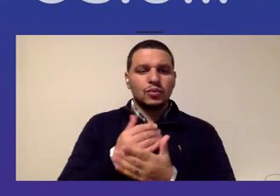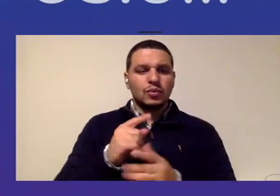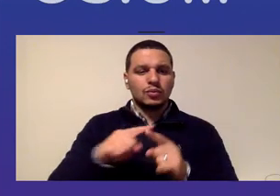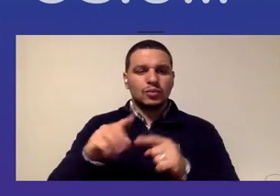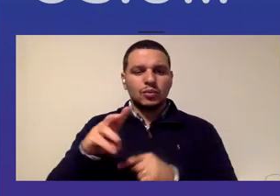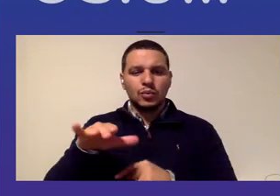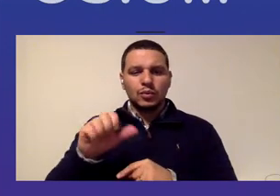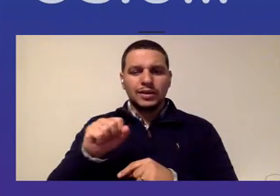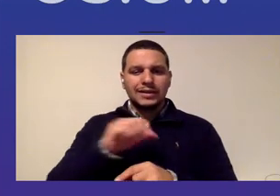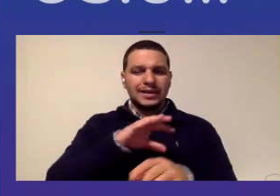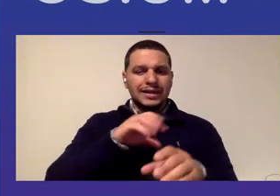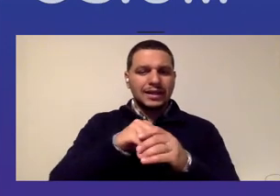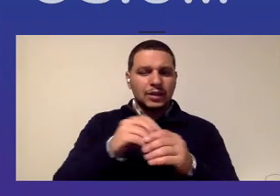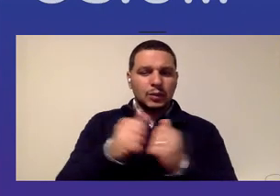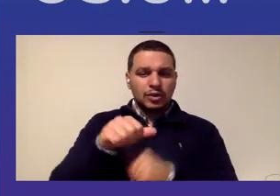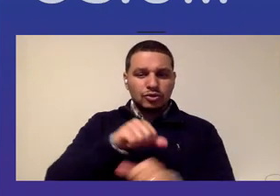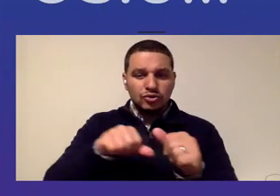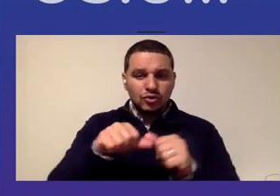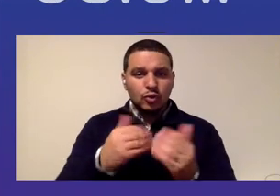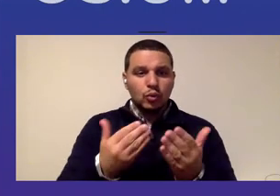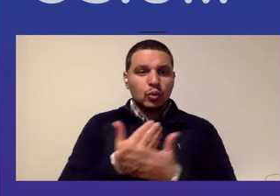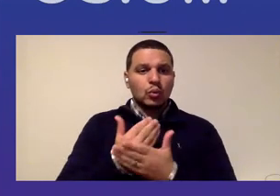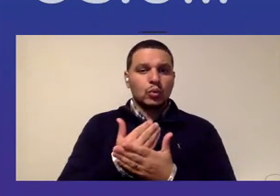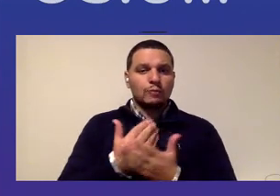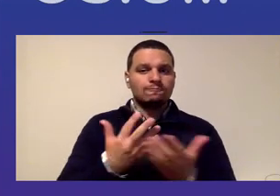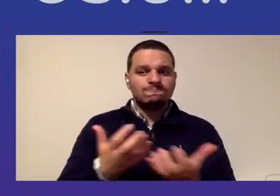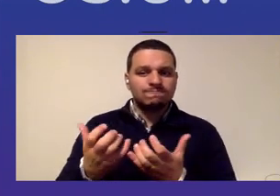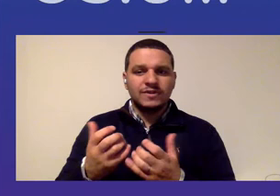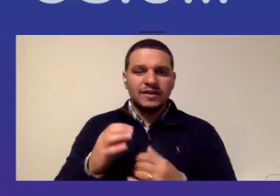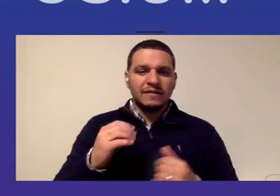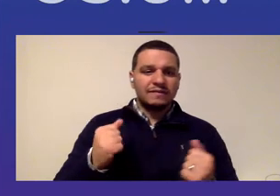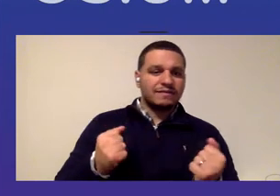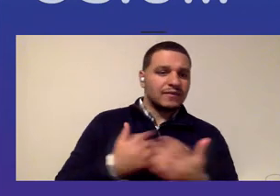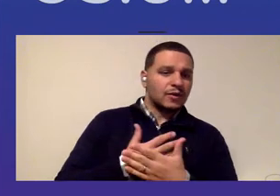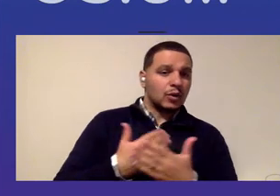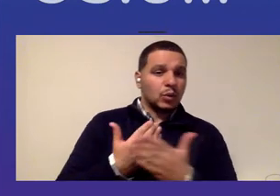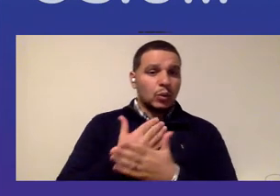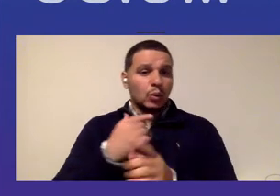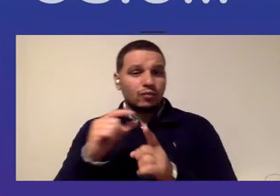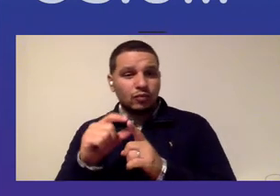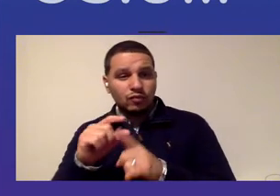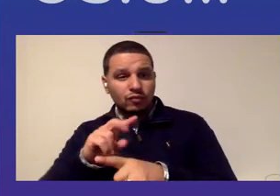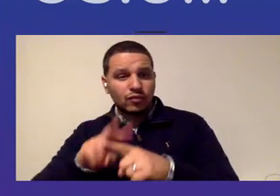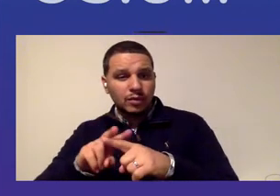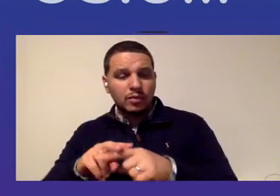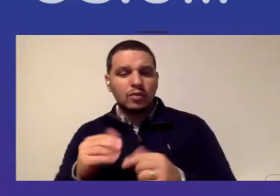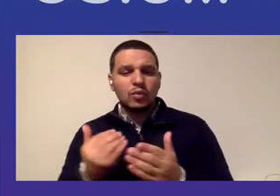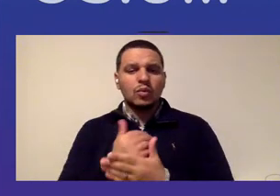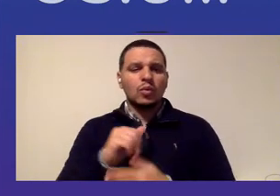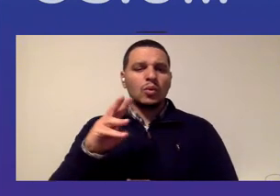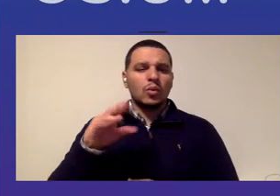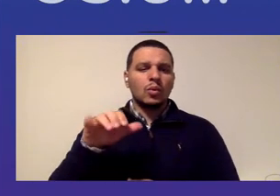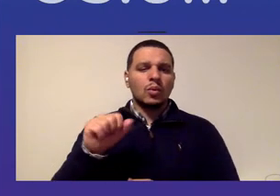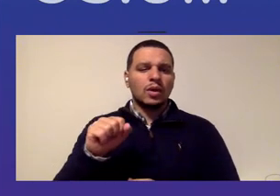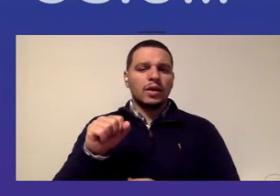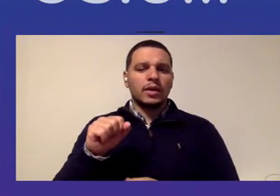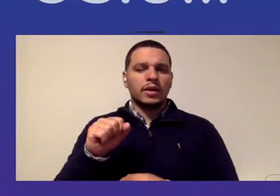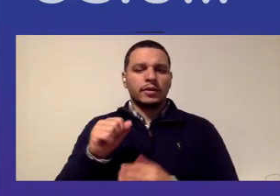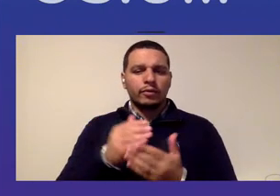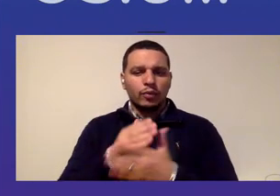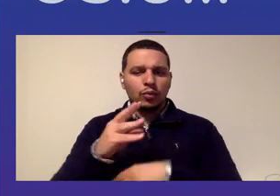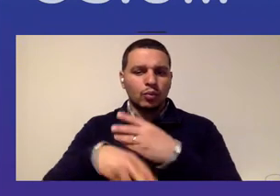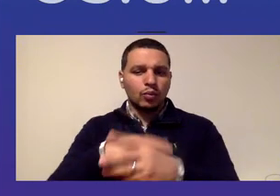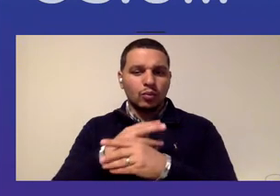another, new desires and fears, new vocabulary, and new ways of moving in the world. Literally,